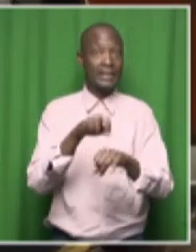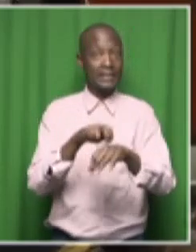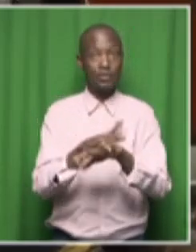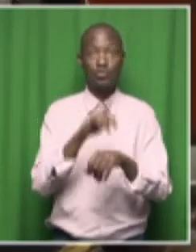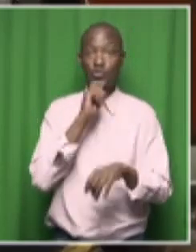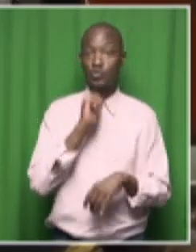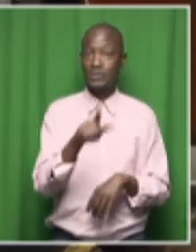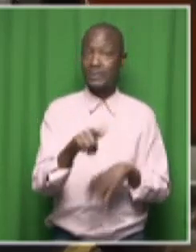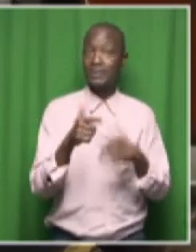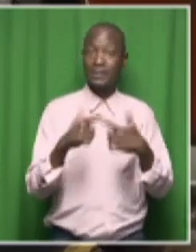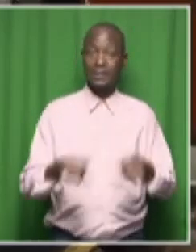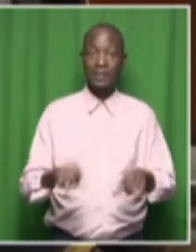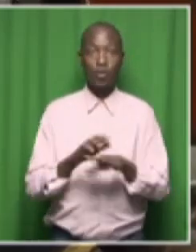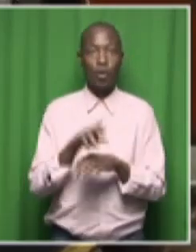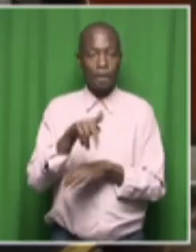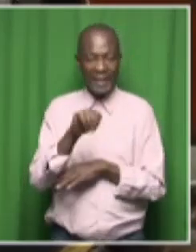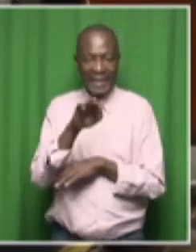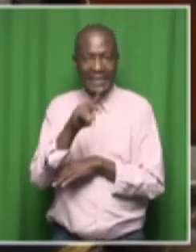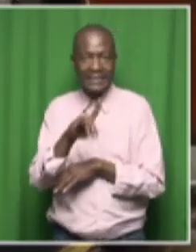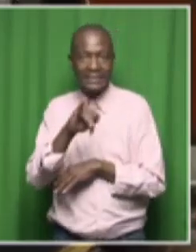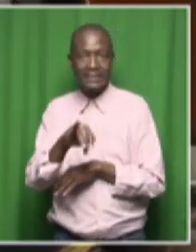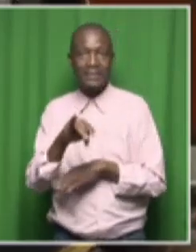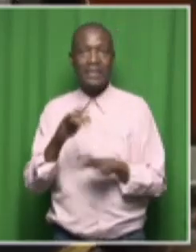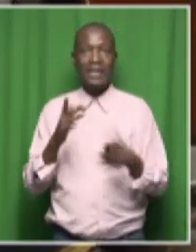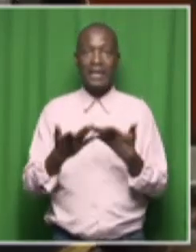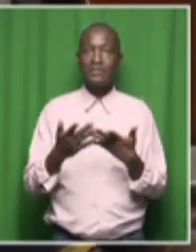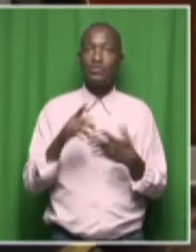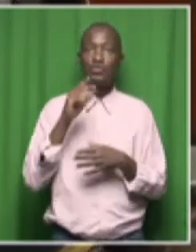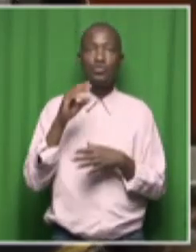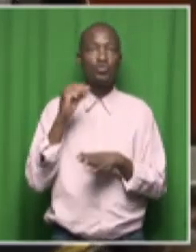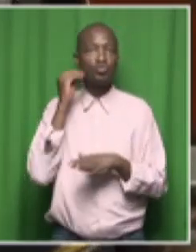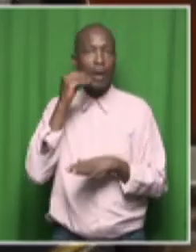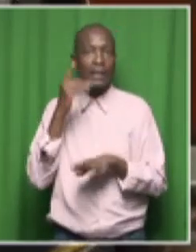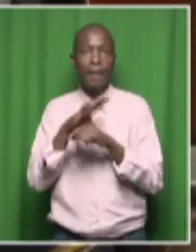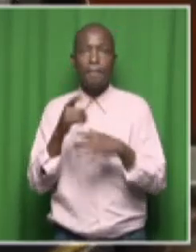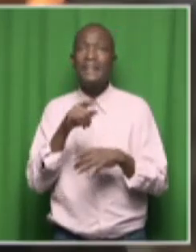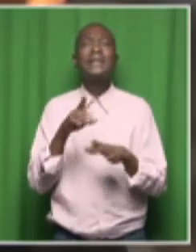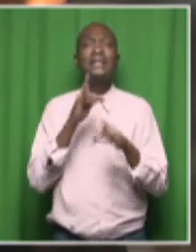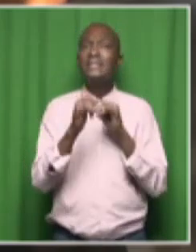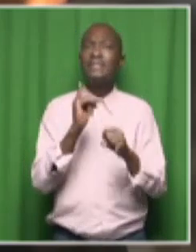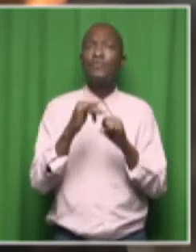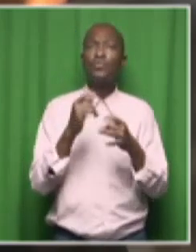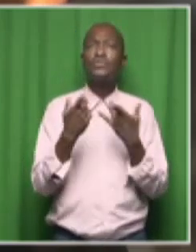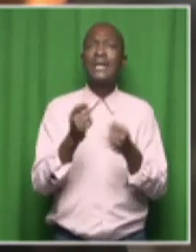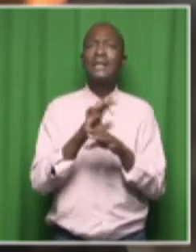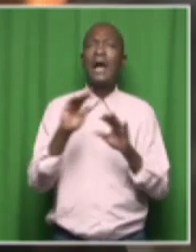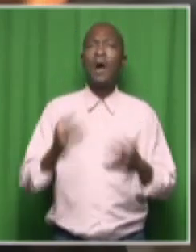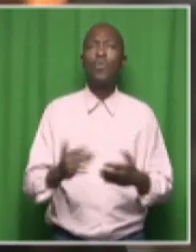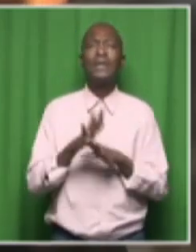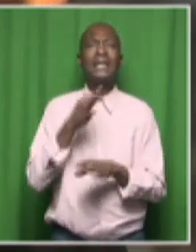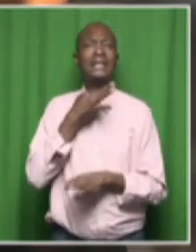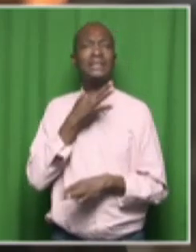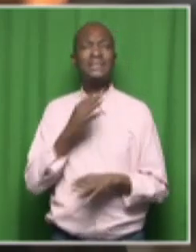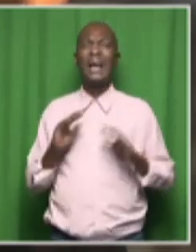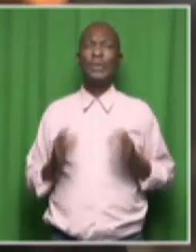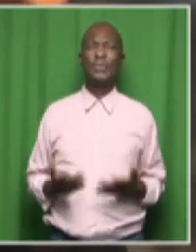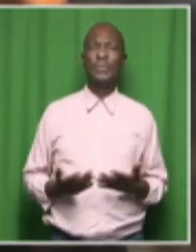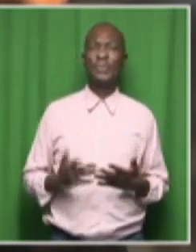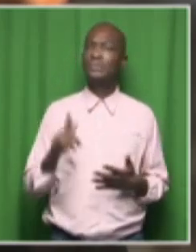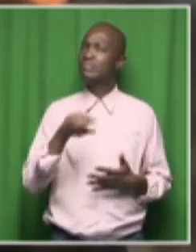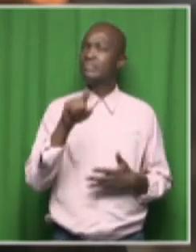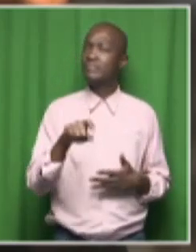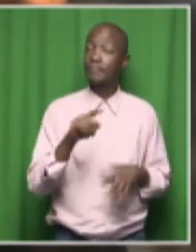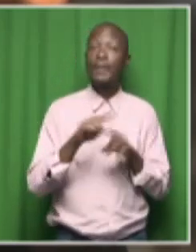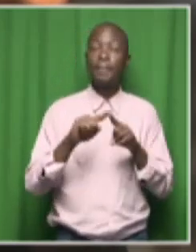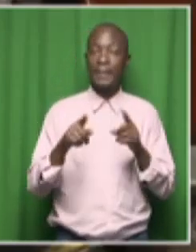maybe, let's say, Sepedi or Setswana, but they will be interviewed in English. So it's very contradictory. So we need to fix all